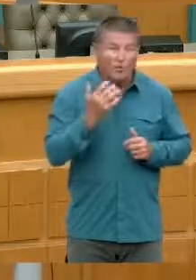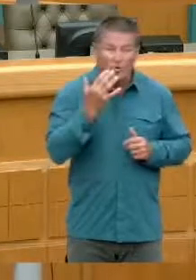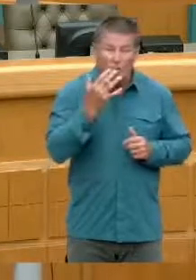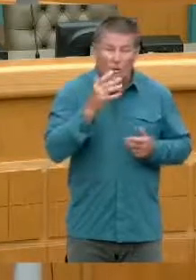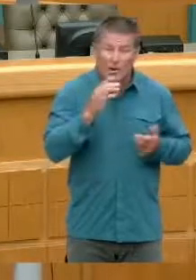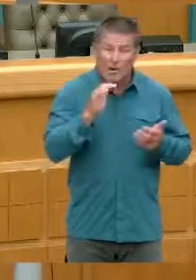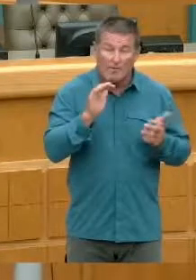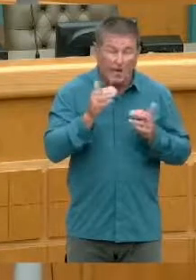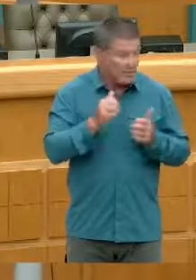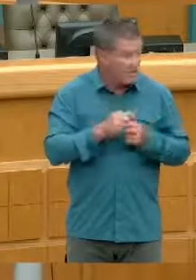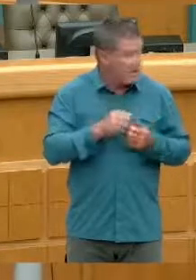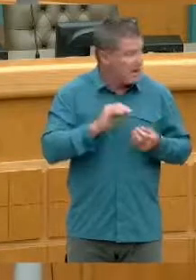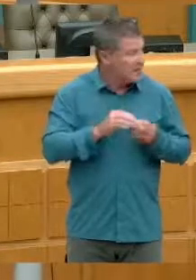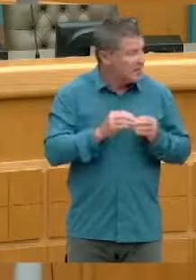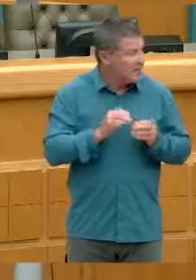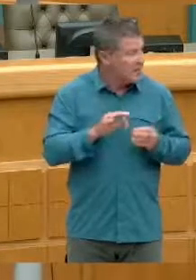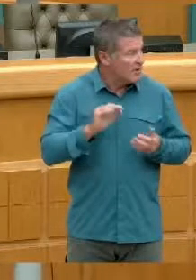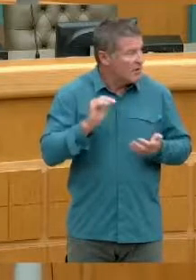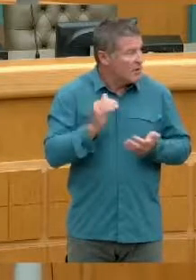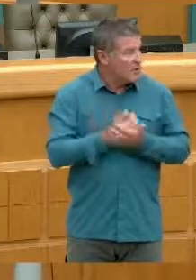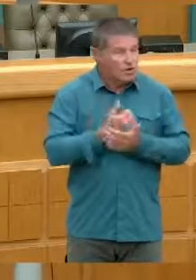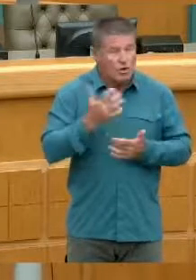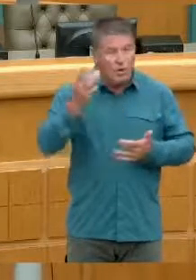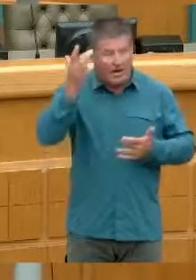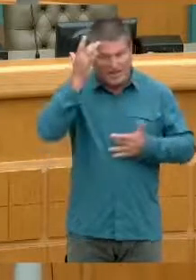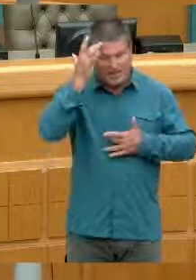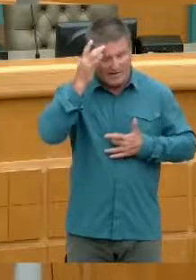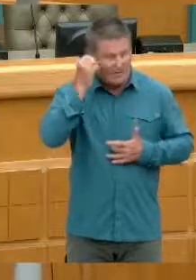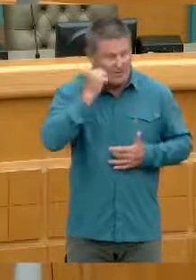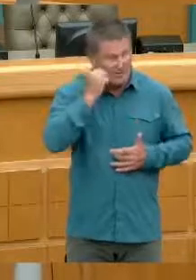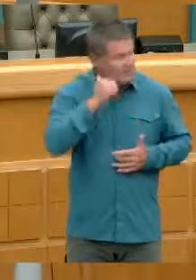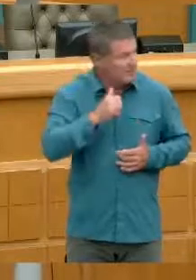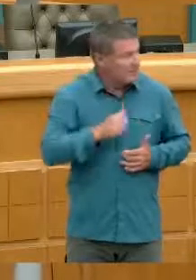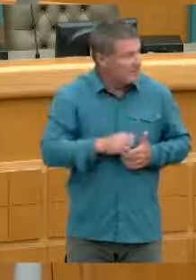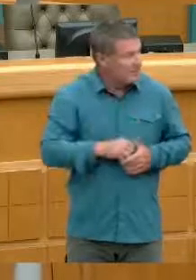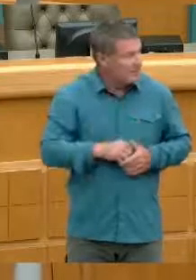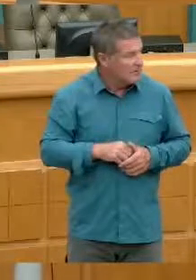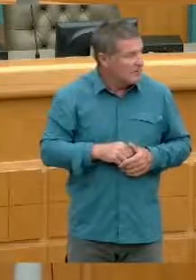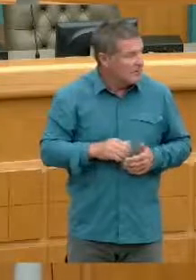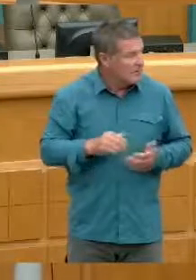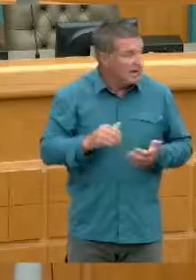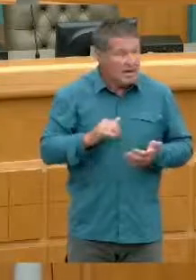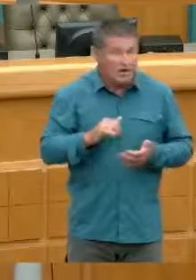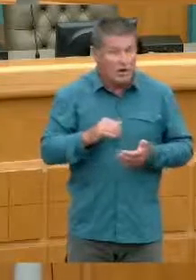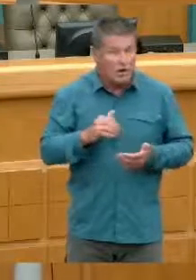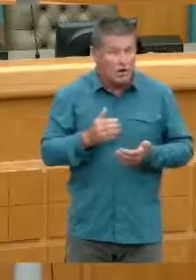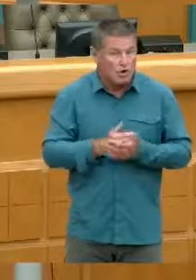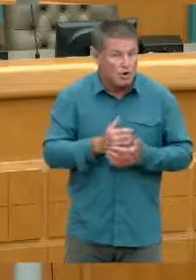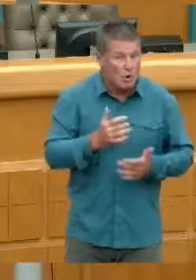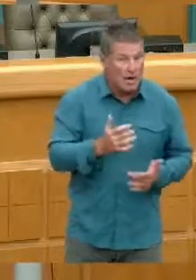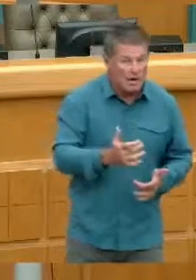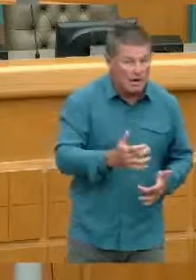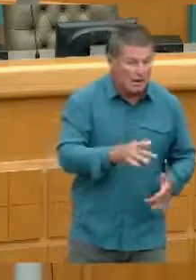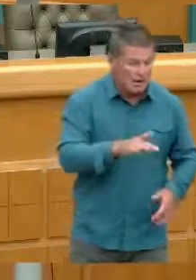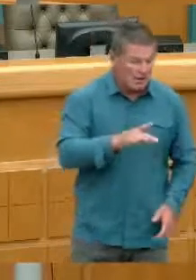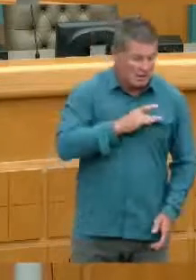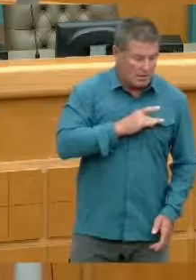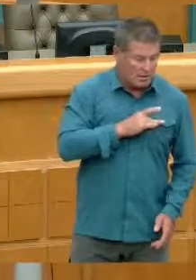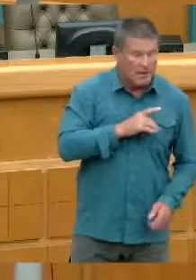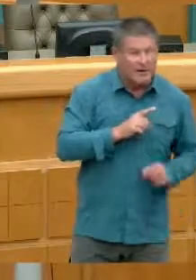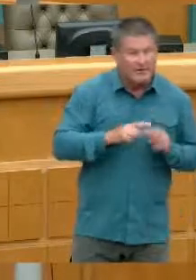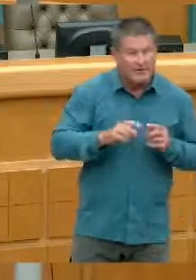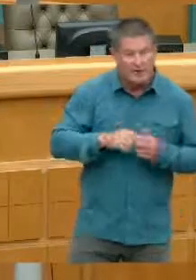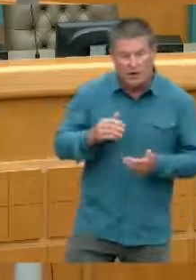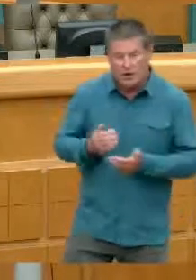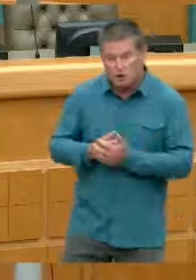with the model is the number of new infections per day. That's going to precede the number of new cases per day, which is the